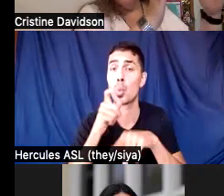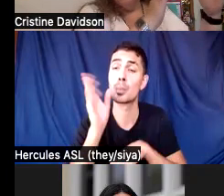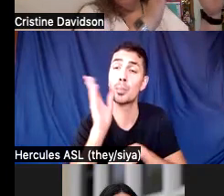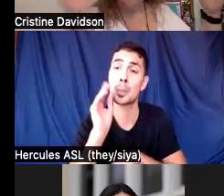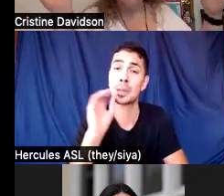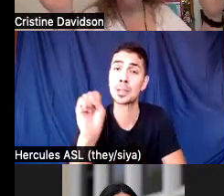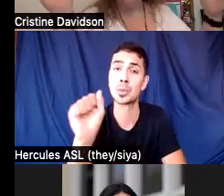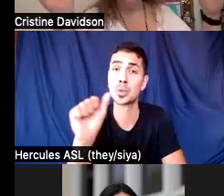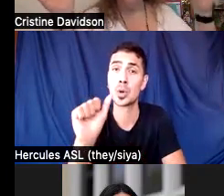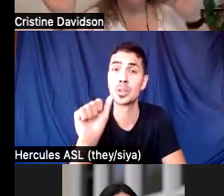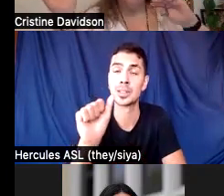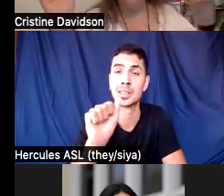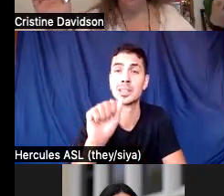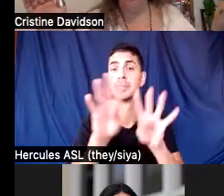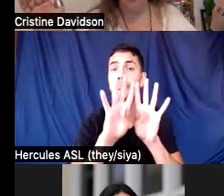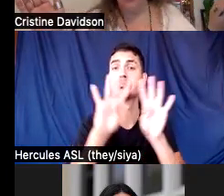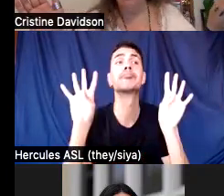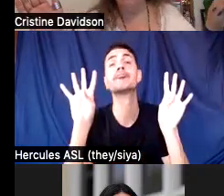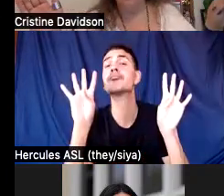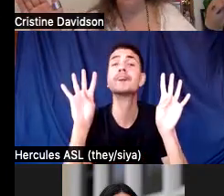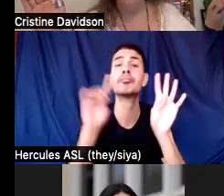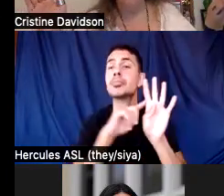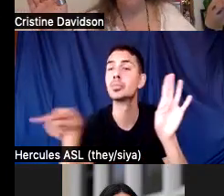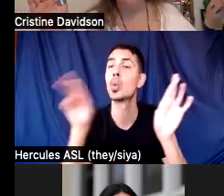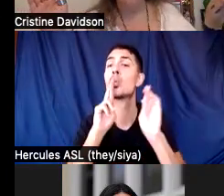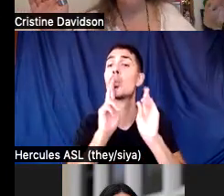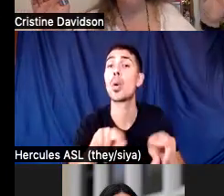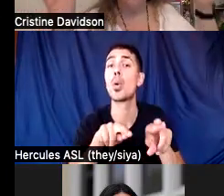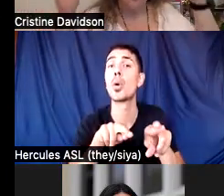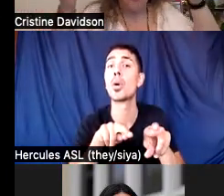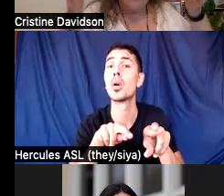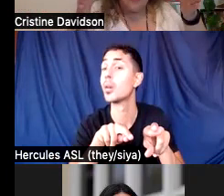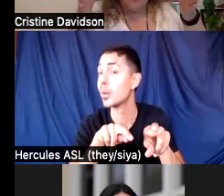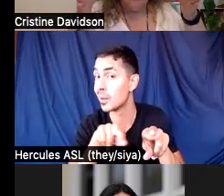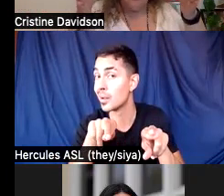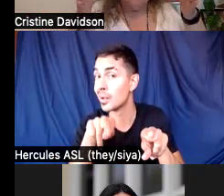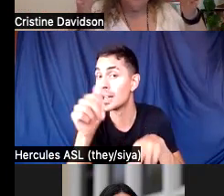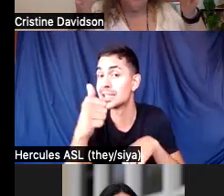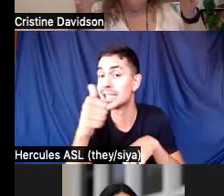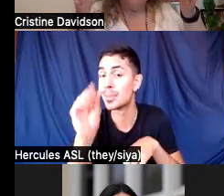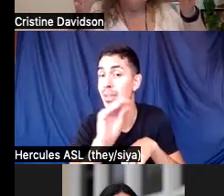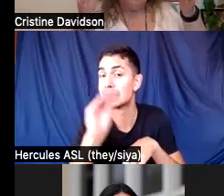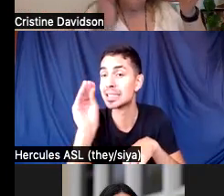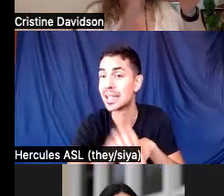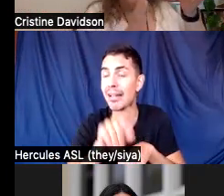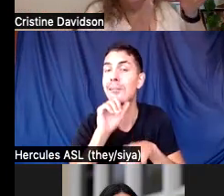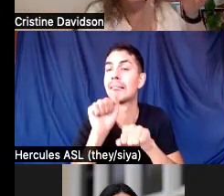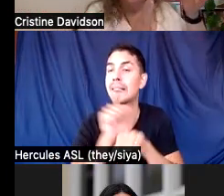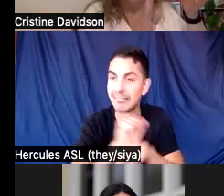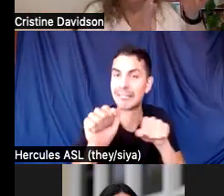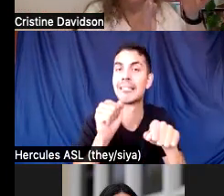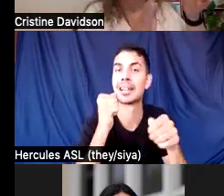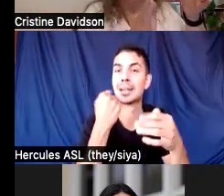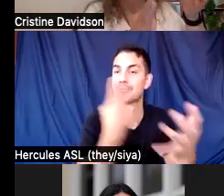of those 100 people will even report it, right? And so then now you have 10 people on the line. And then